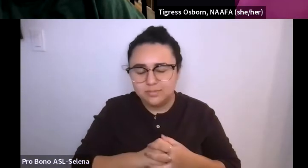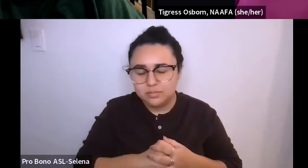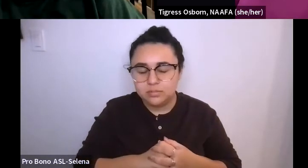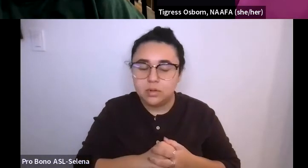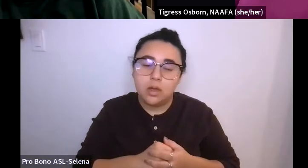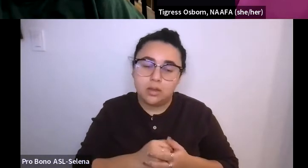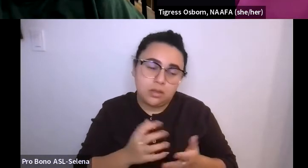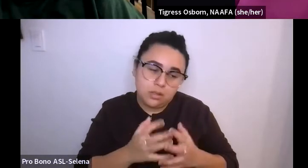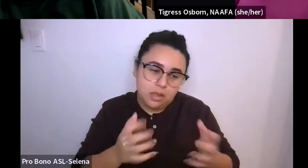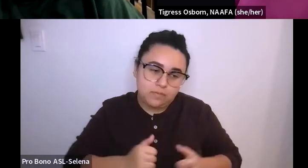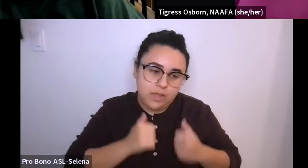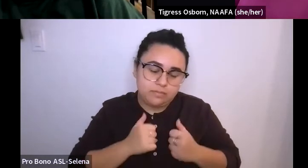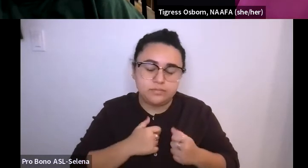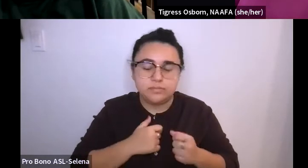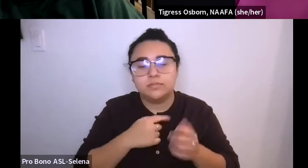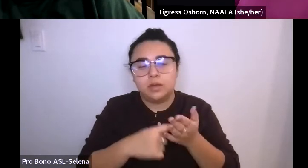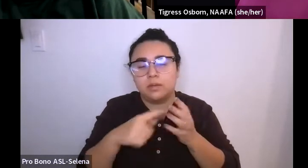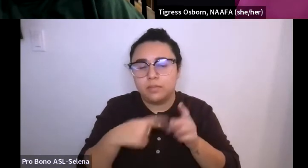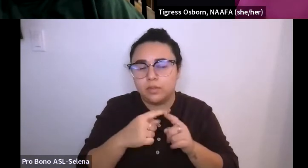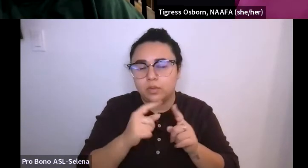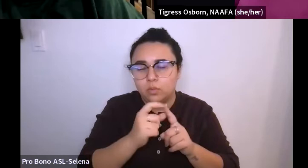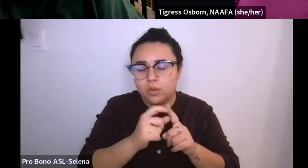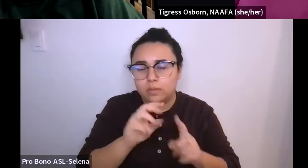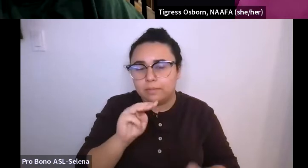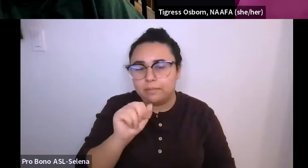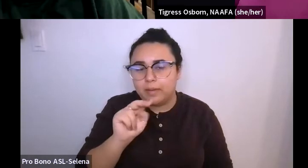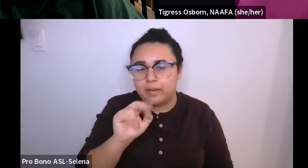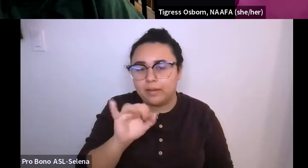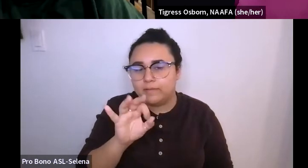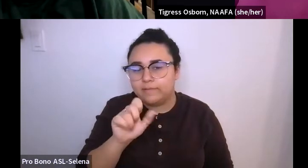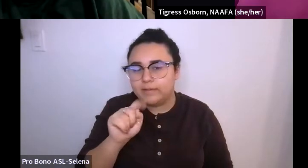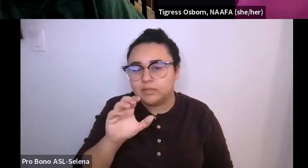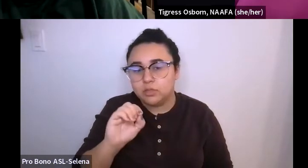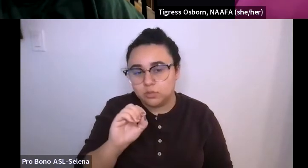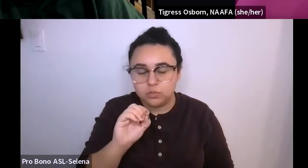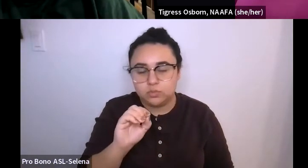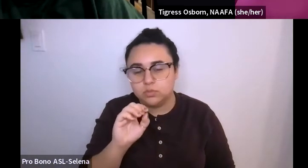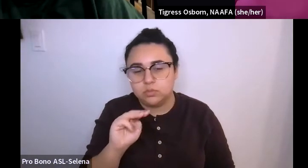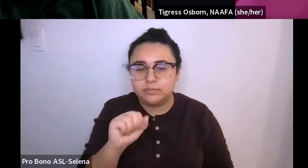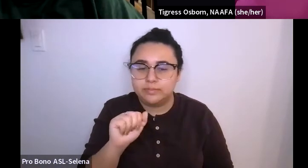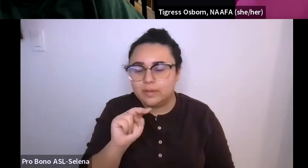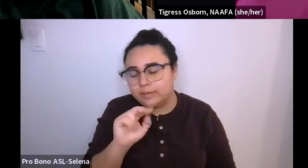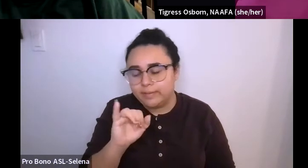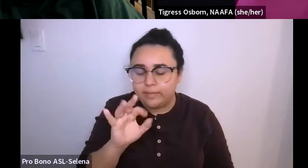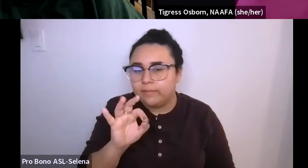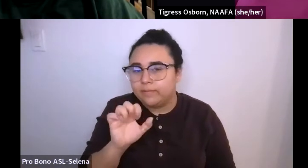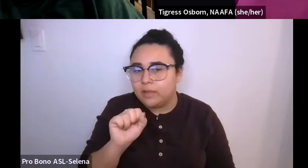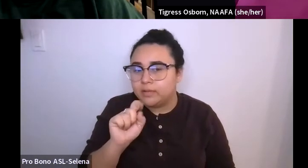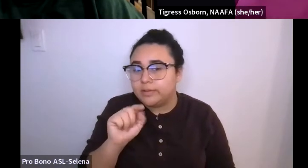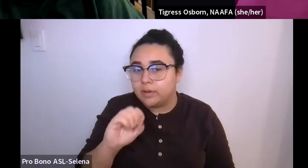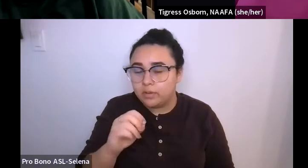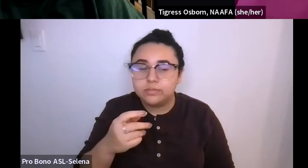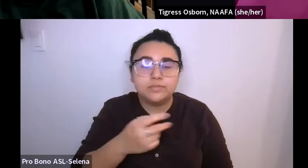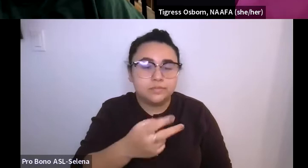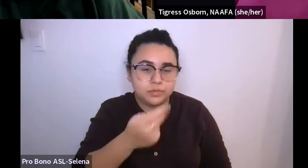I want to talk about the word manifesto, since you mentioned that, because I know one of the things that we have in common is that we feel very indebted to